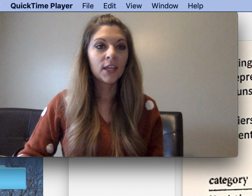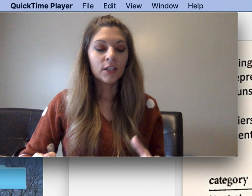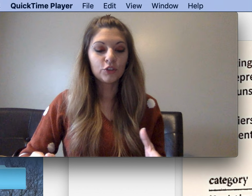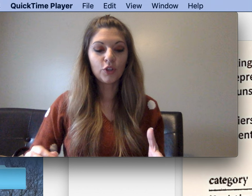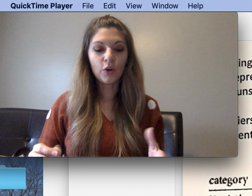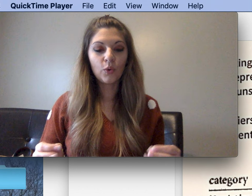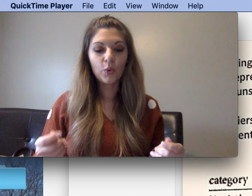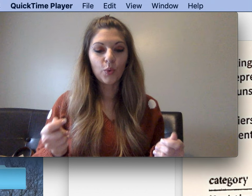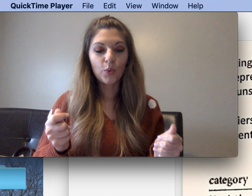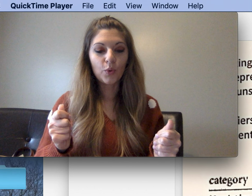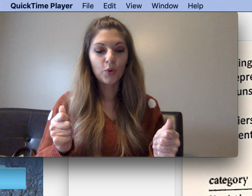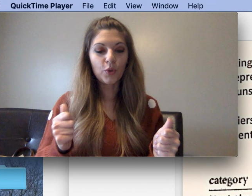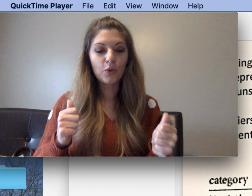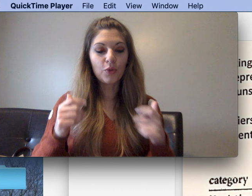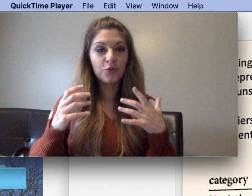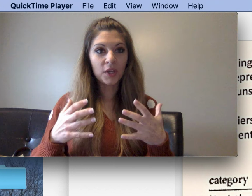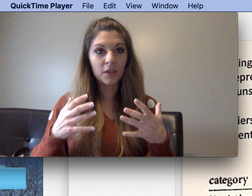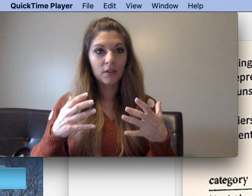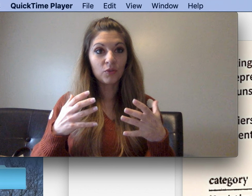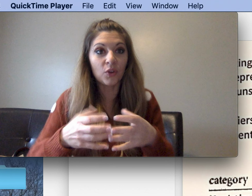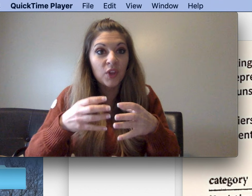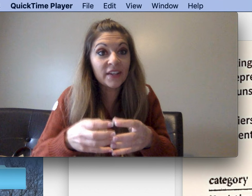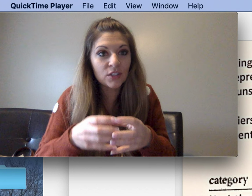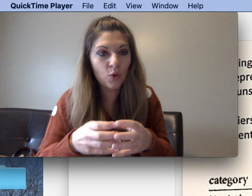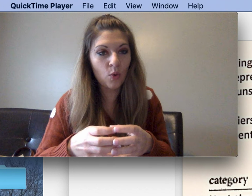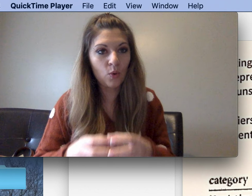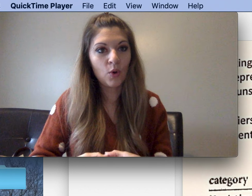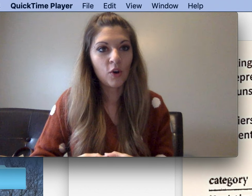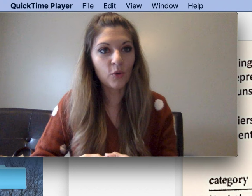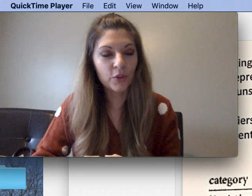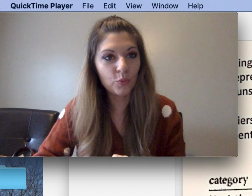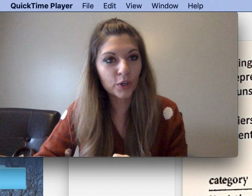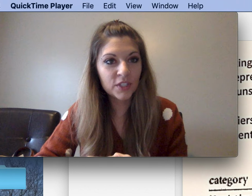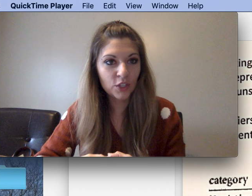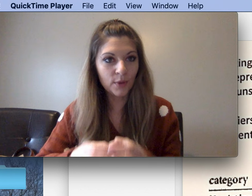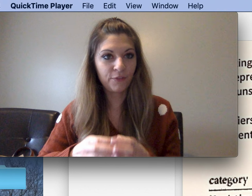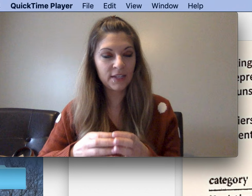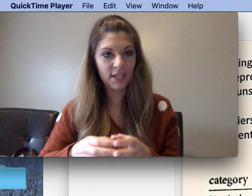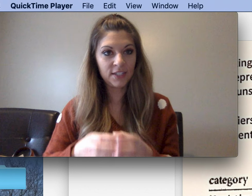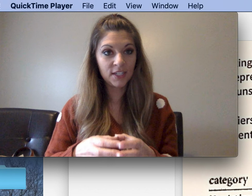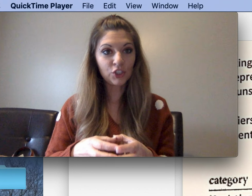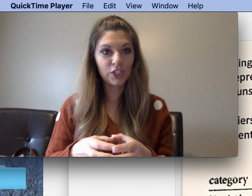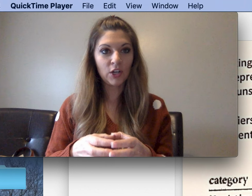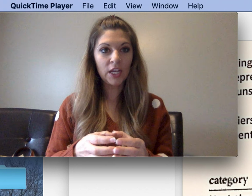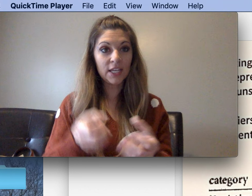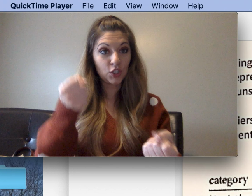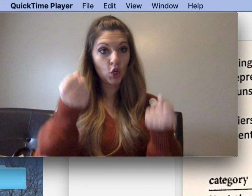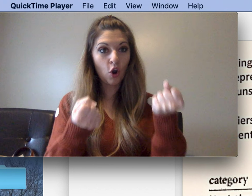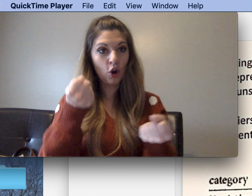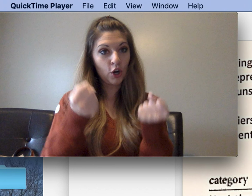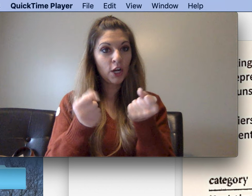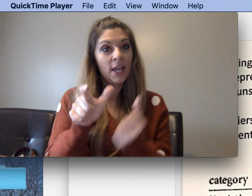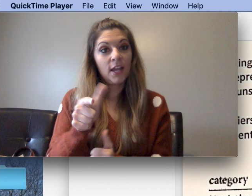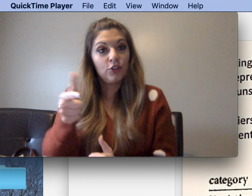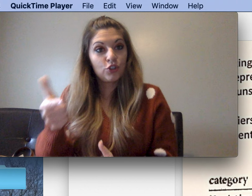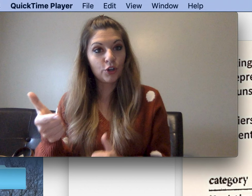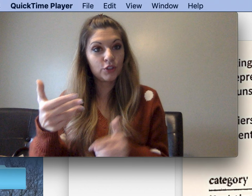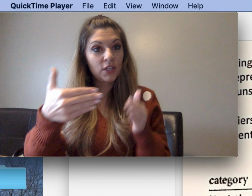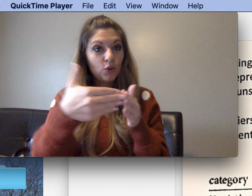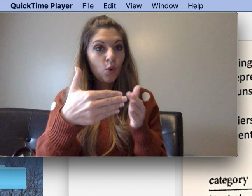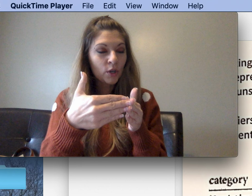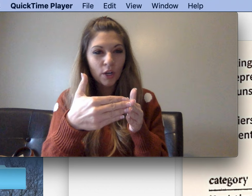Okay, so the lexical or the words that you would find in a dictionary is car